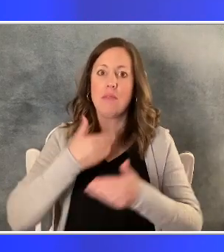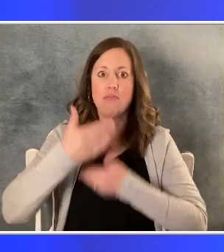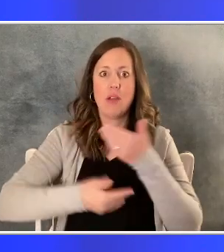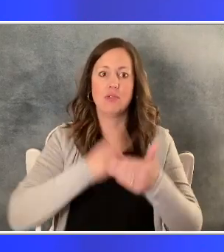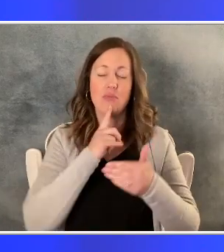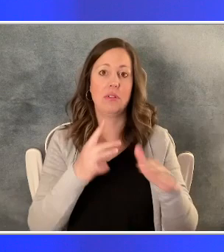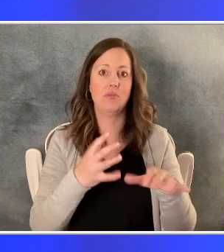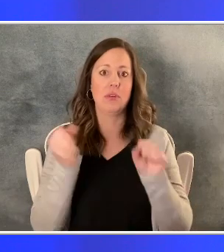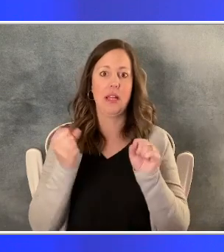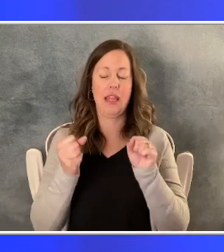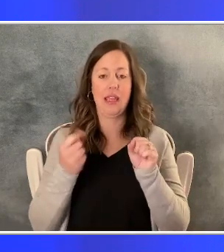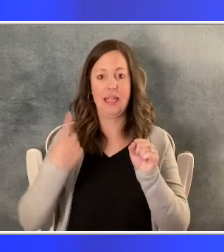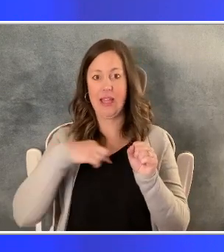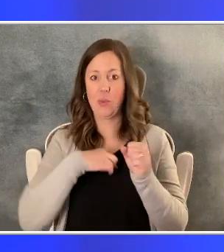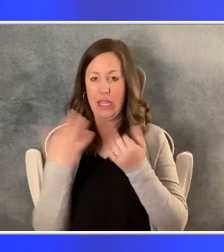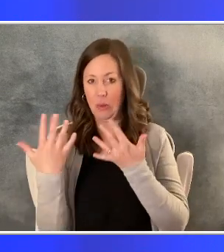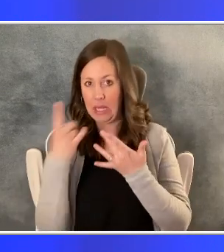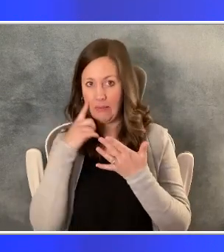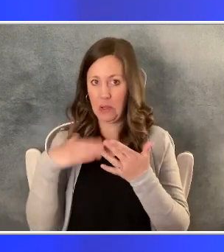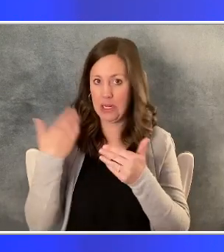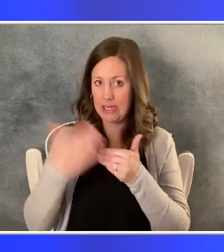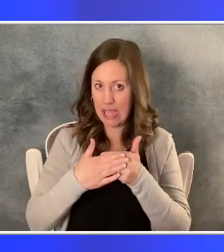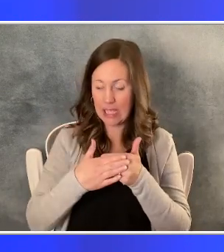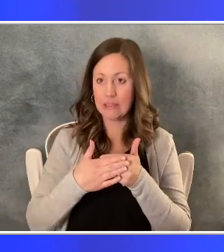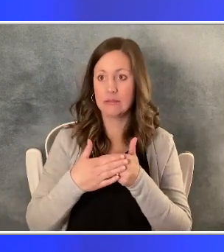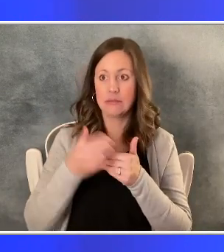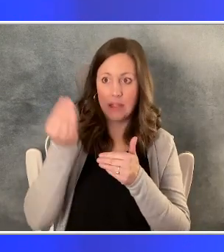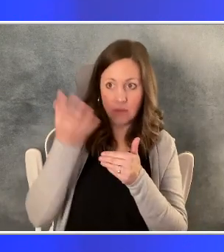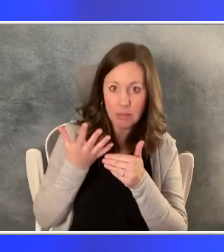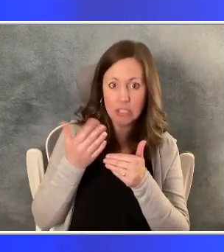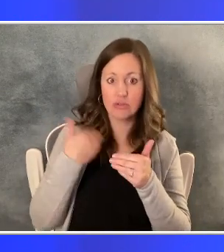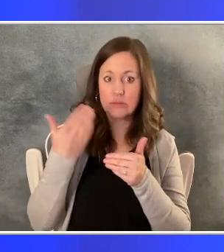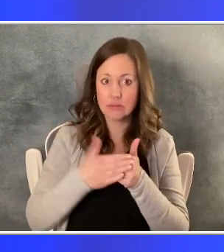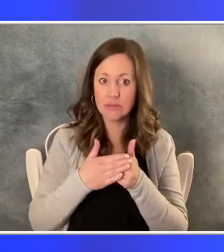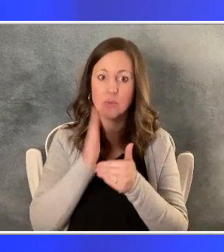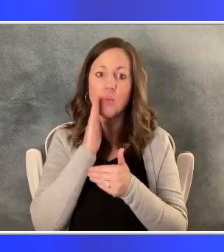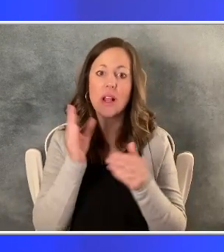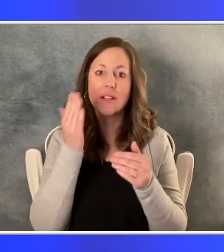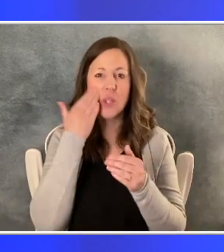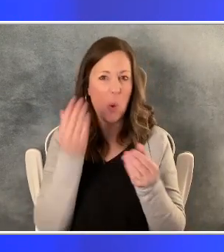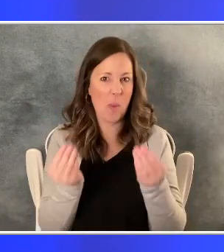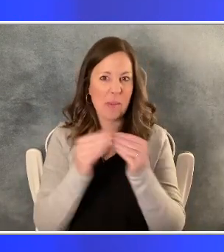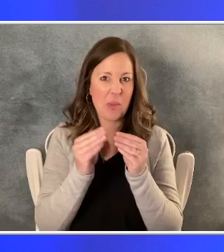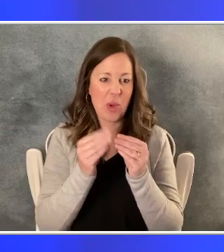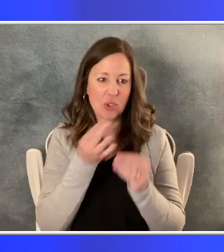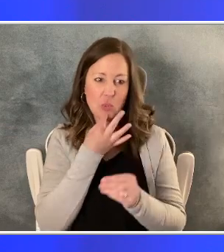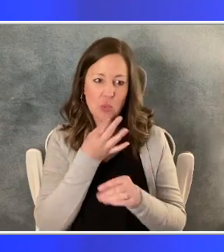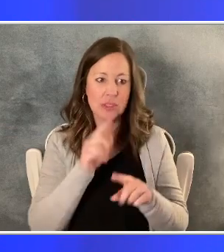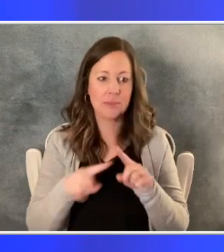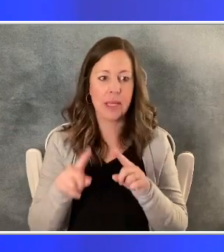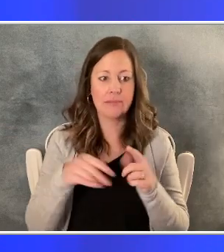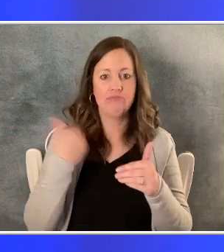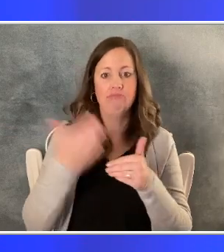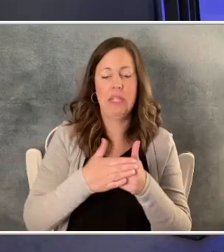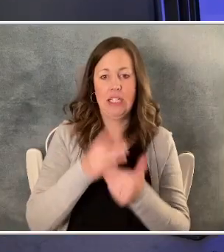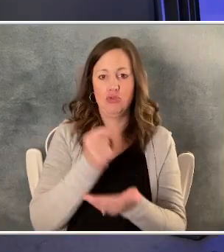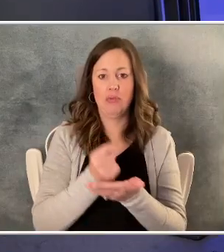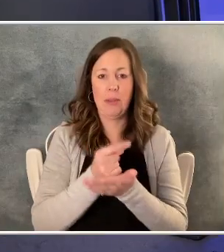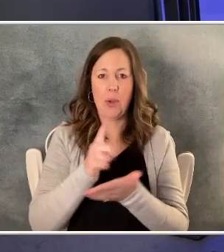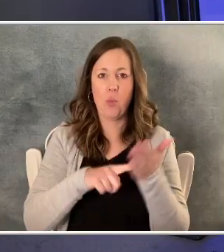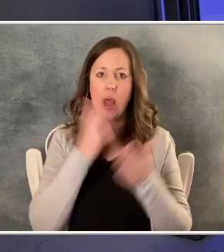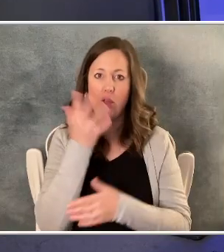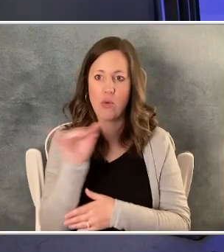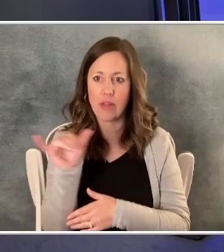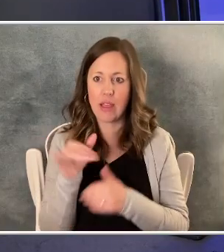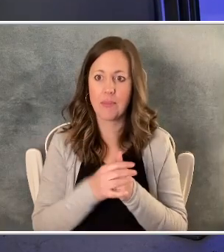just waiting for the next step and the next bit of information. But we'll know more soon for going through the next stage of treatment and what that's going to look like. And what are the positive